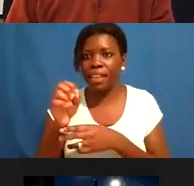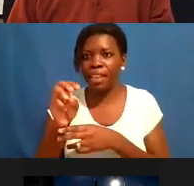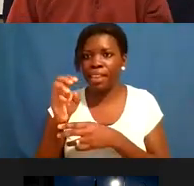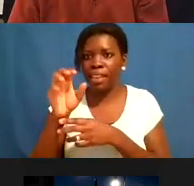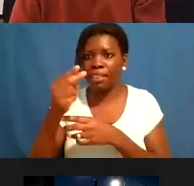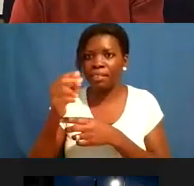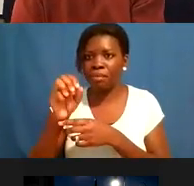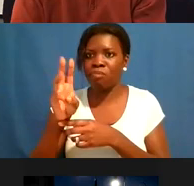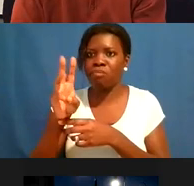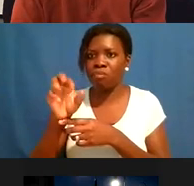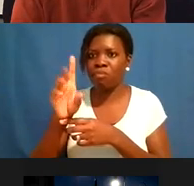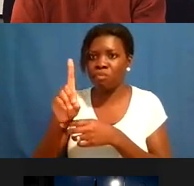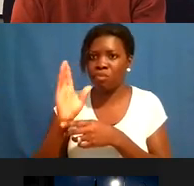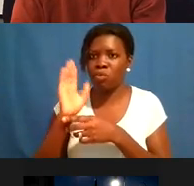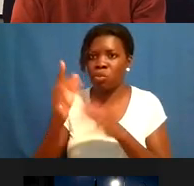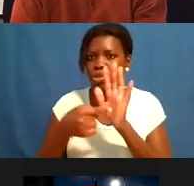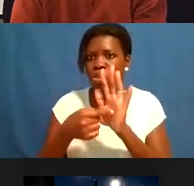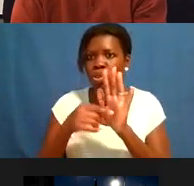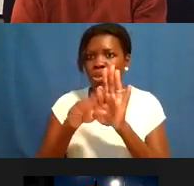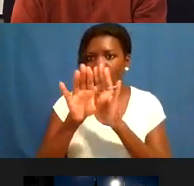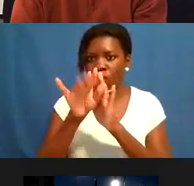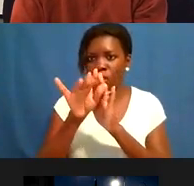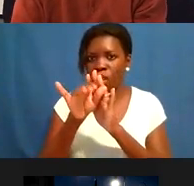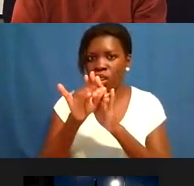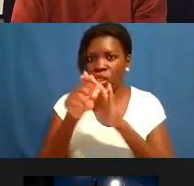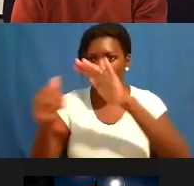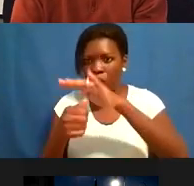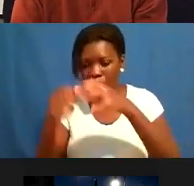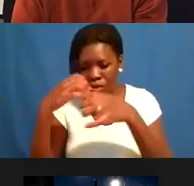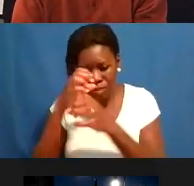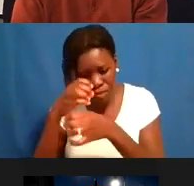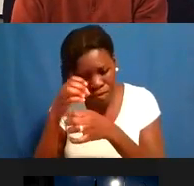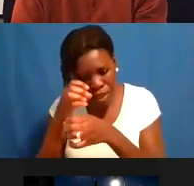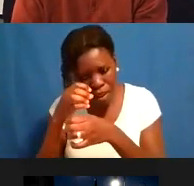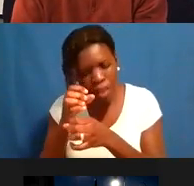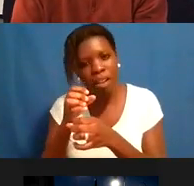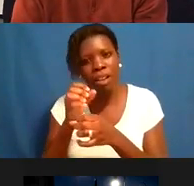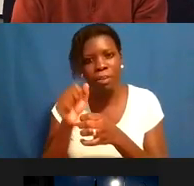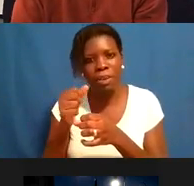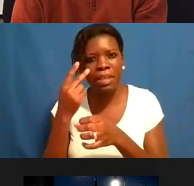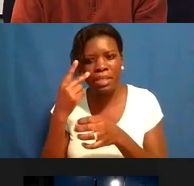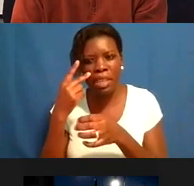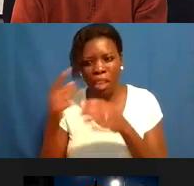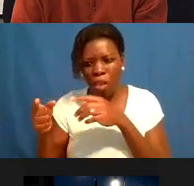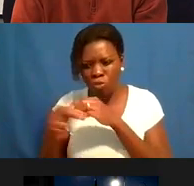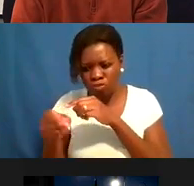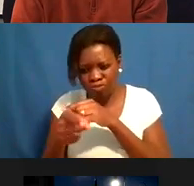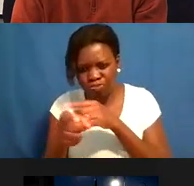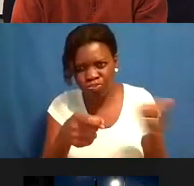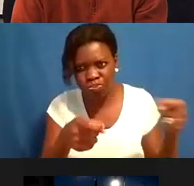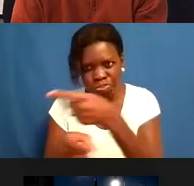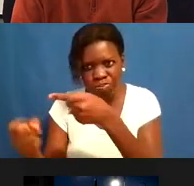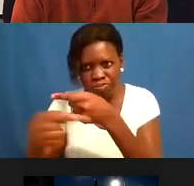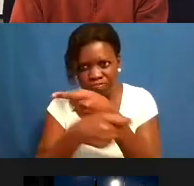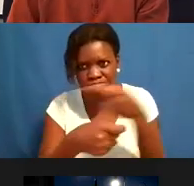a video that's taken under a microscope so that we can see the bacteria. And what you can see is that they're shooting through the liquid, right? And they